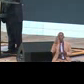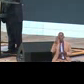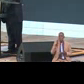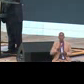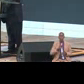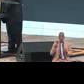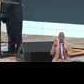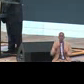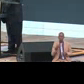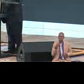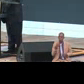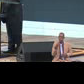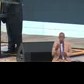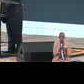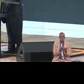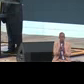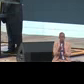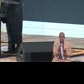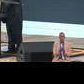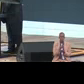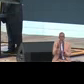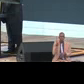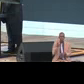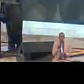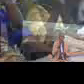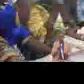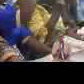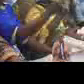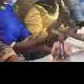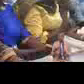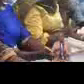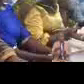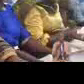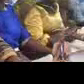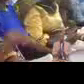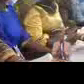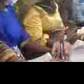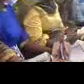can assure you that you will not die prematurely.